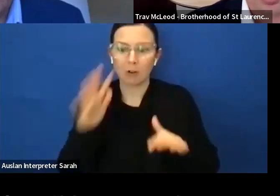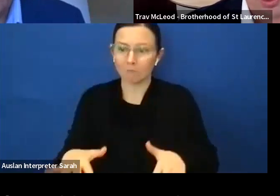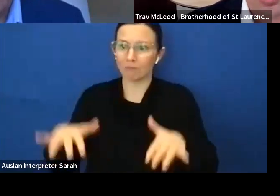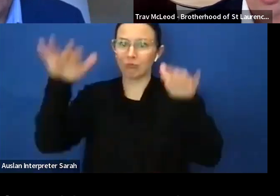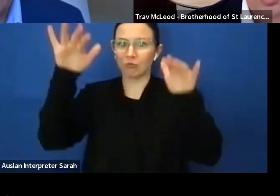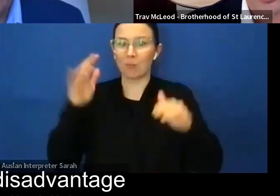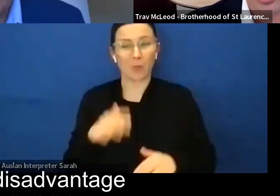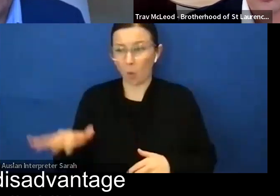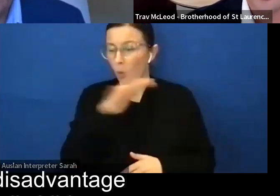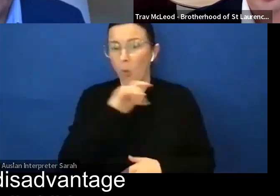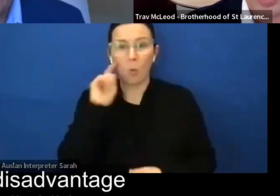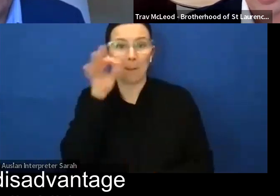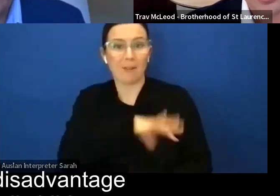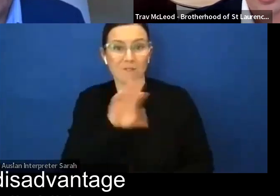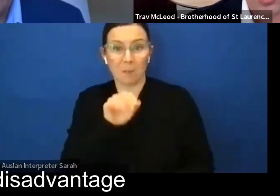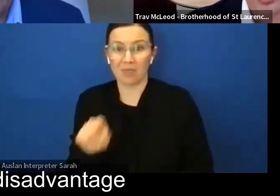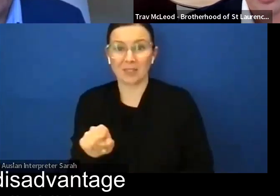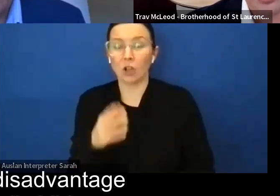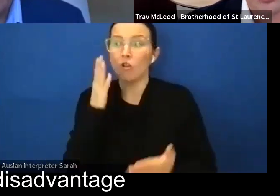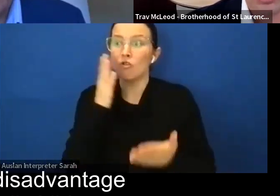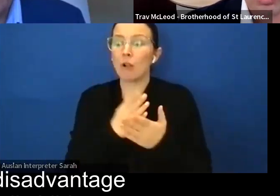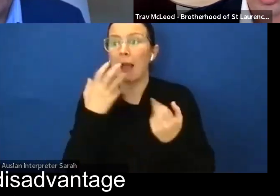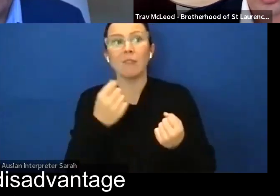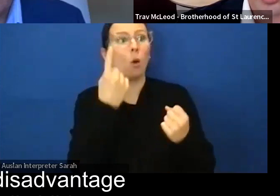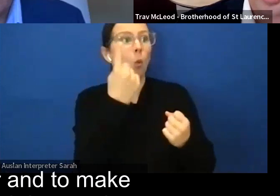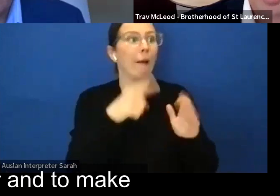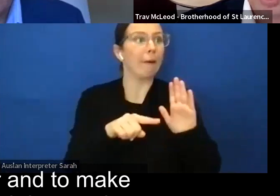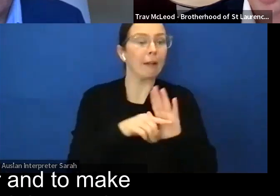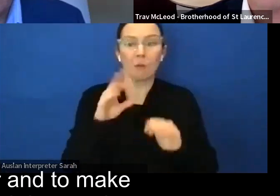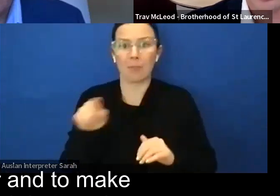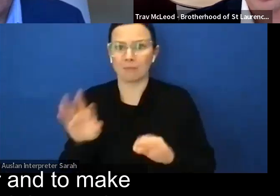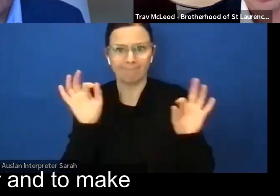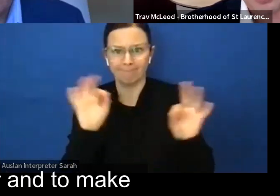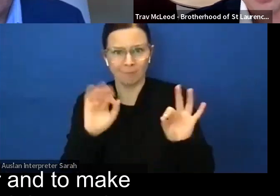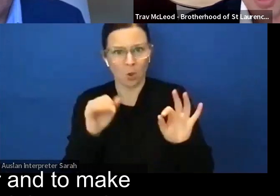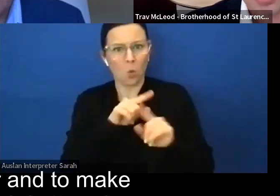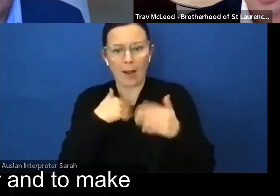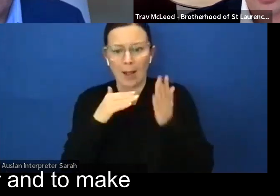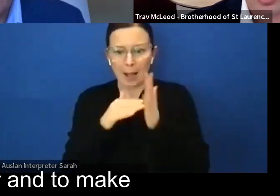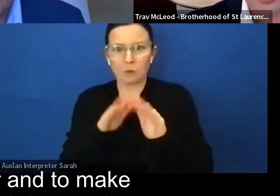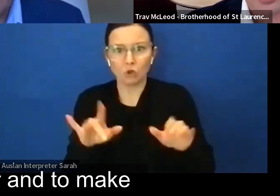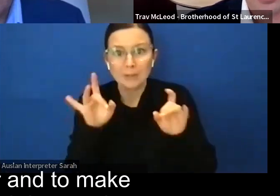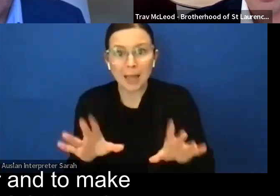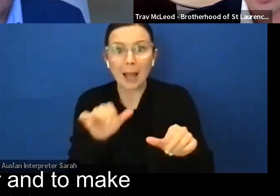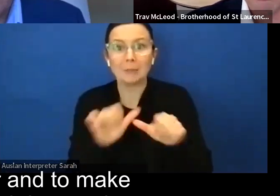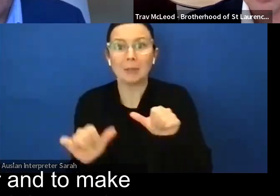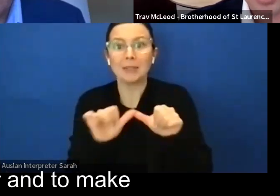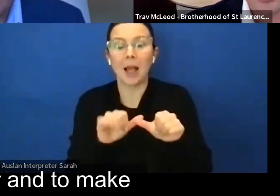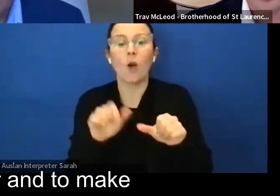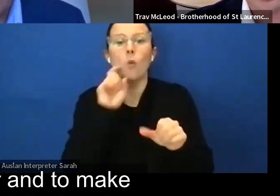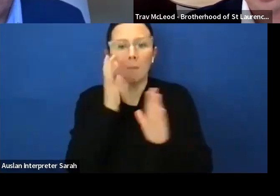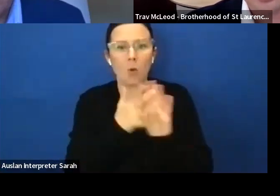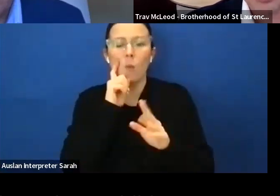from this approach. There is no disadvantage to helping all children to start better and to make Australia a much